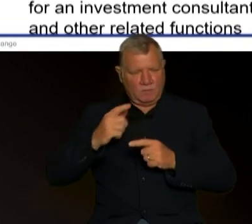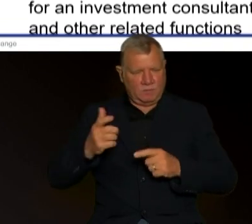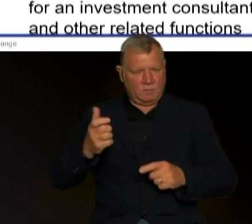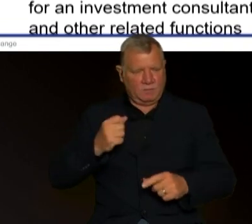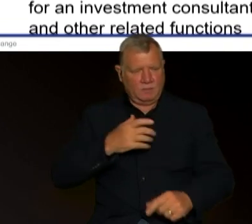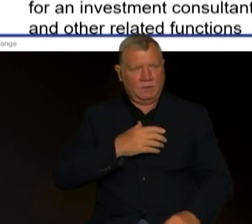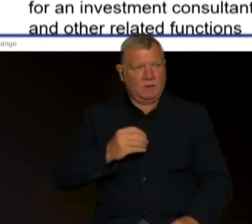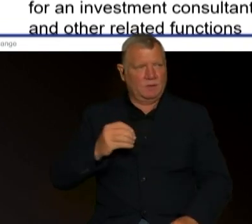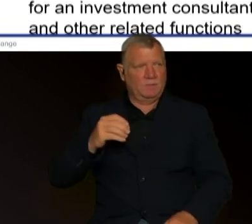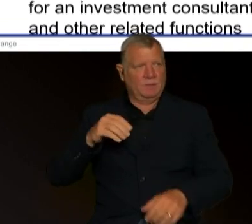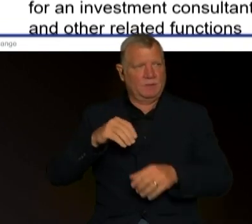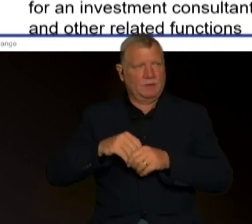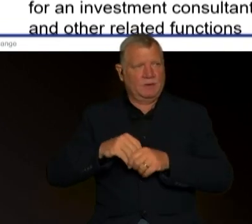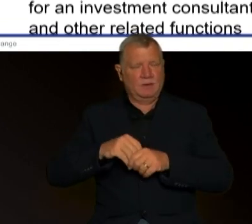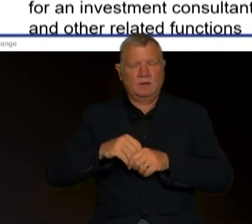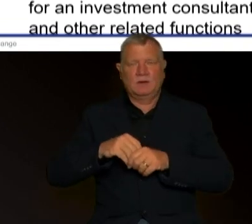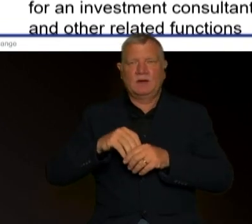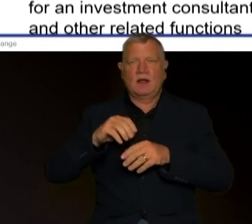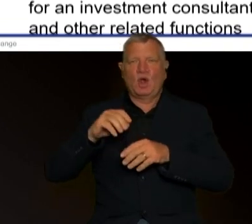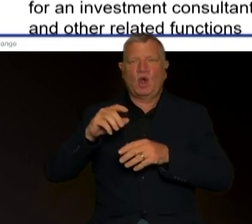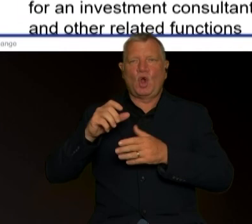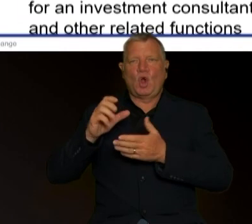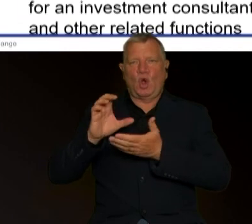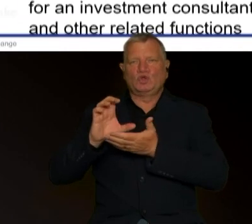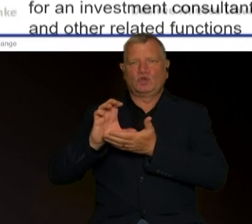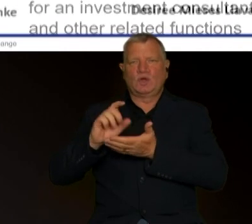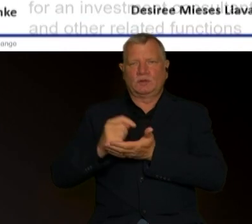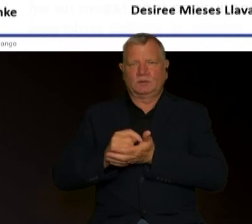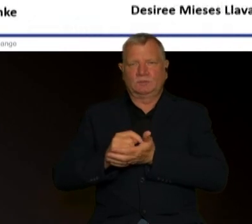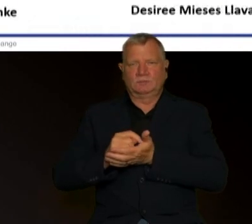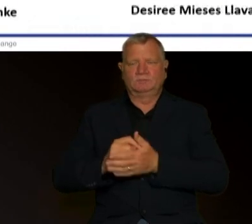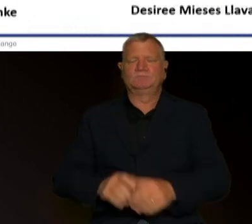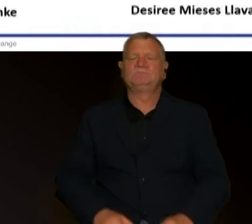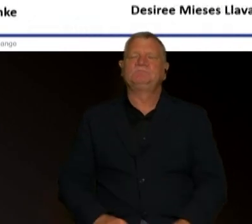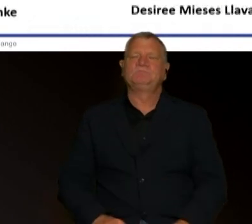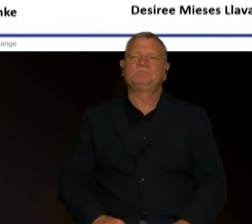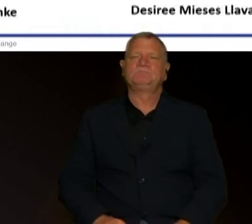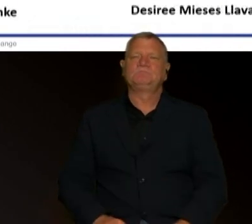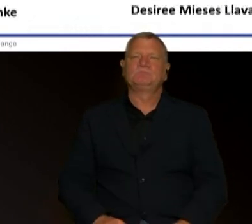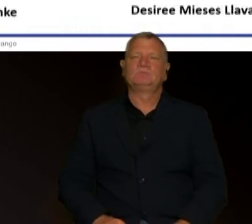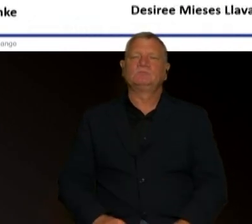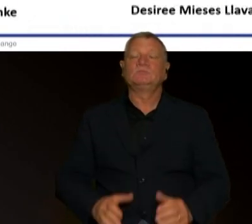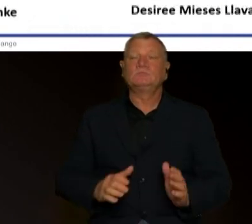retained, including an investment consultant. Please advance to the next slide.